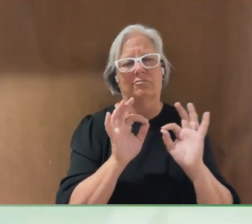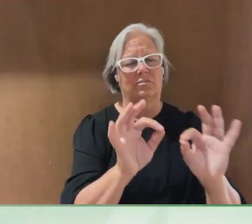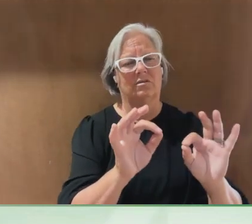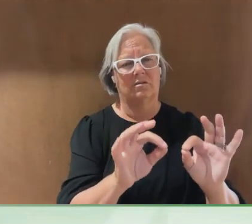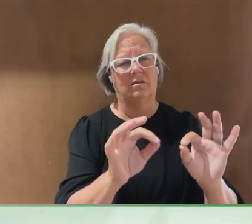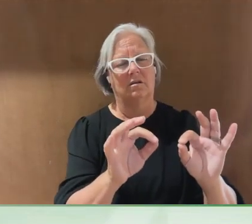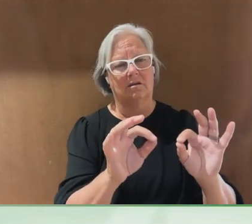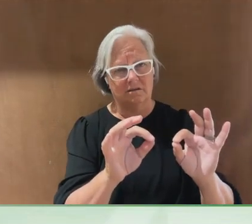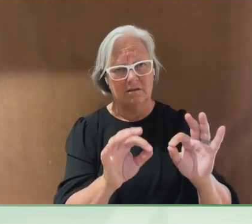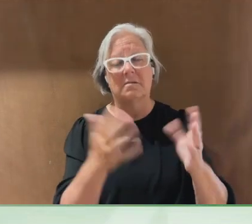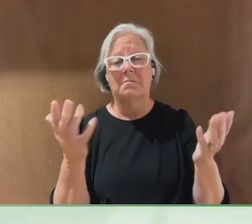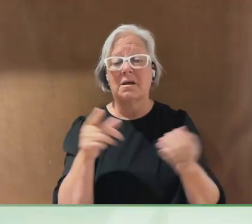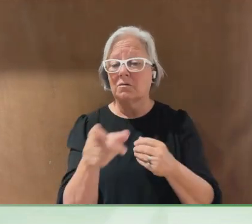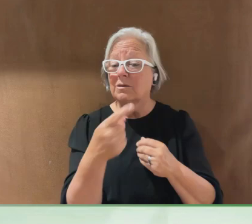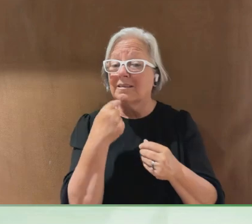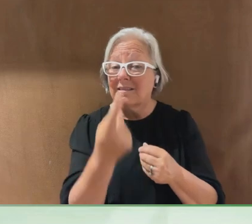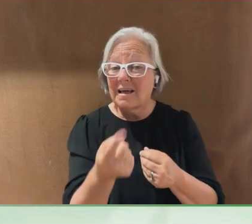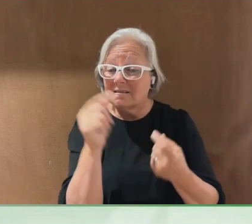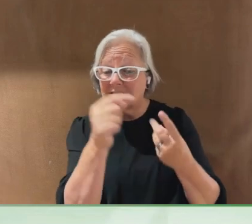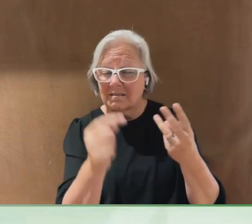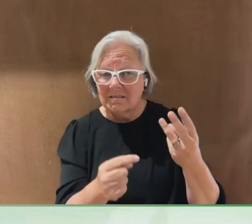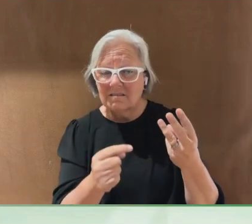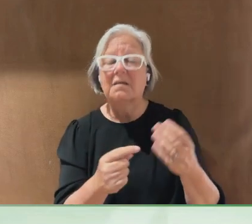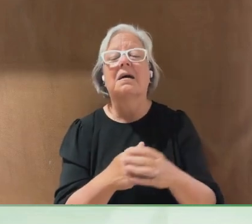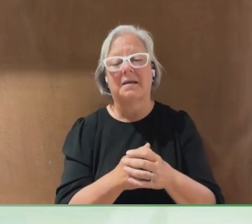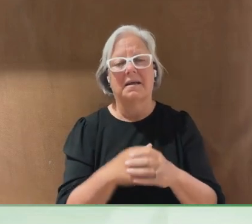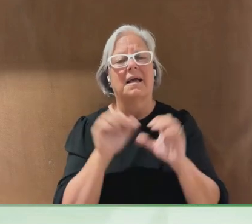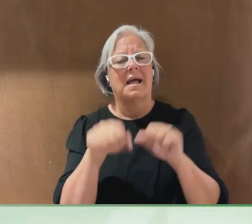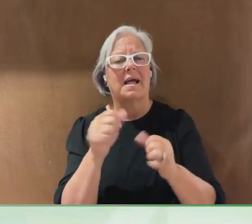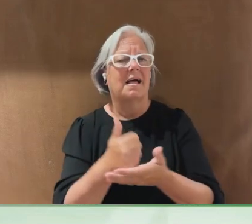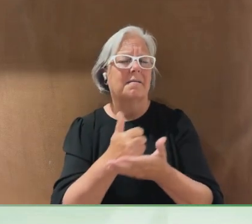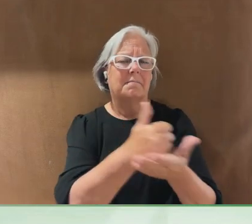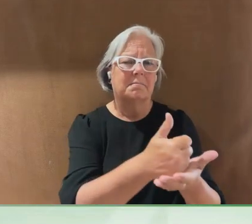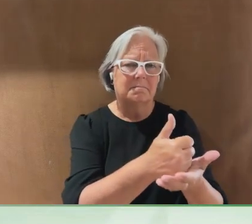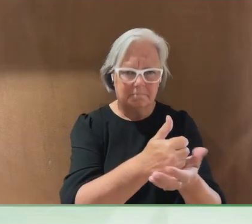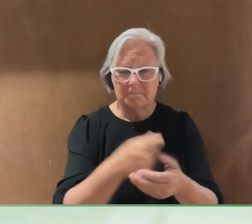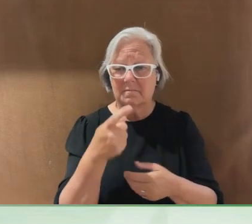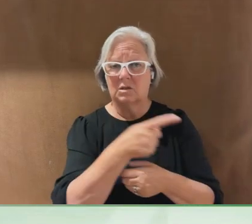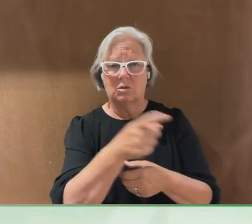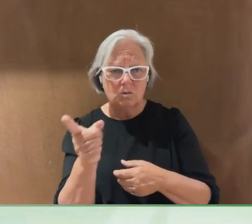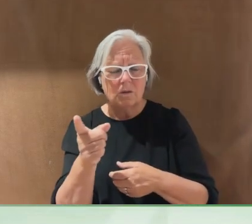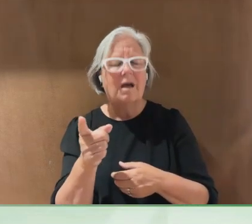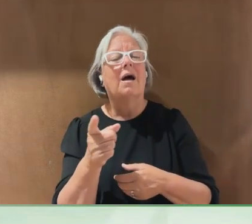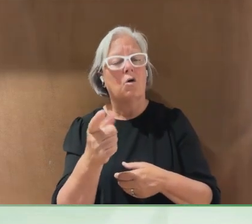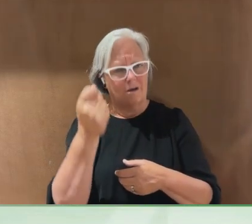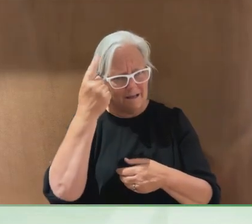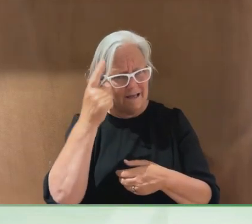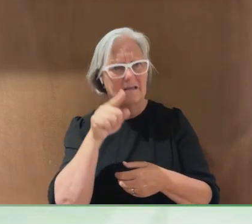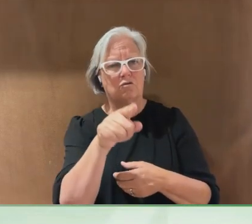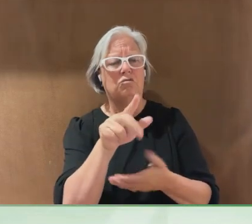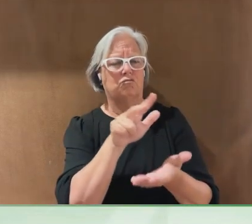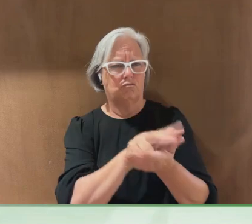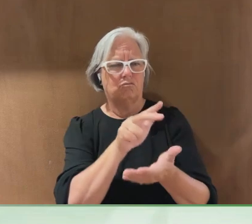said is true, but there is also benefits to these as well, as long as you validate it makes sense to you for your needs. Yeah. Bianca,